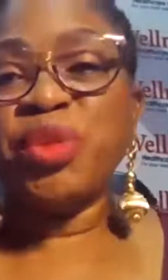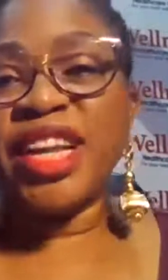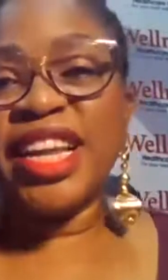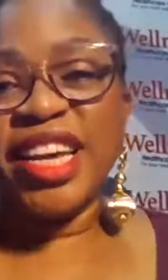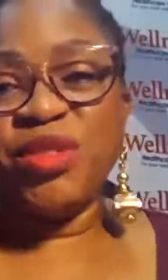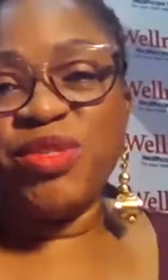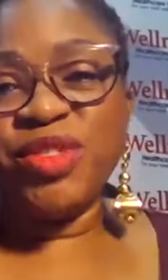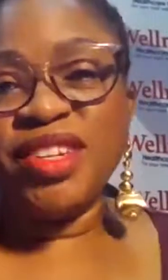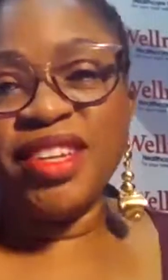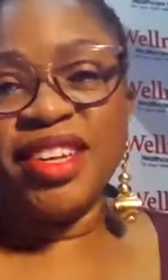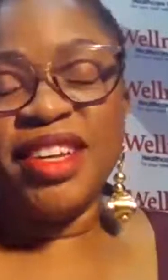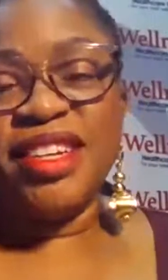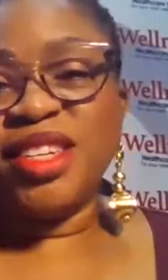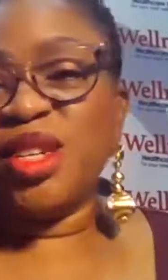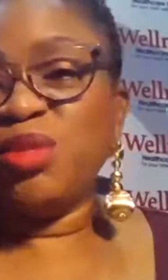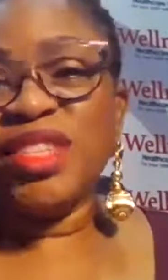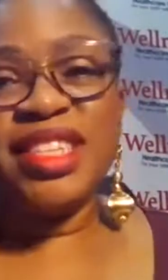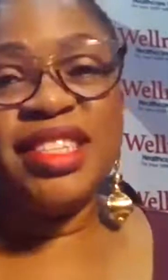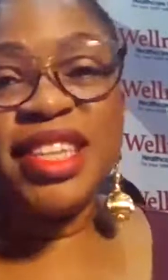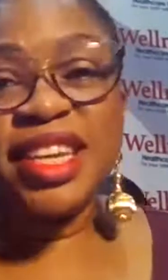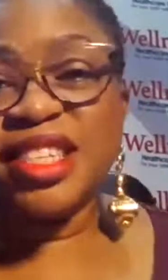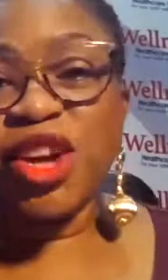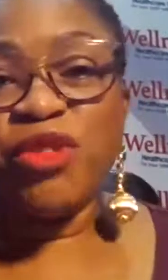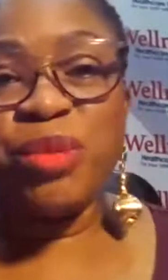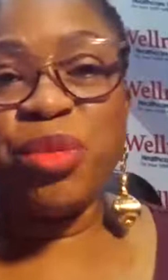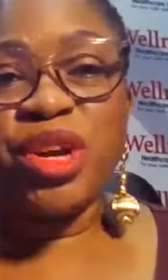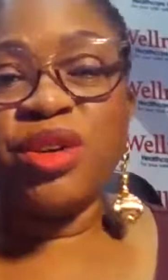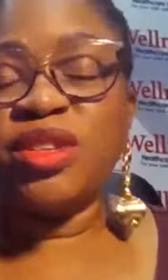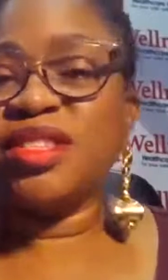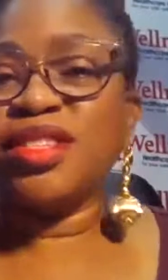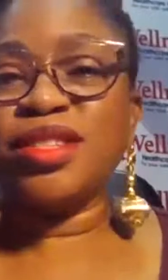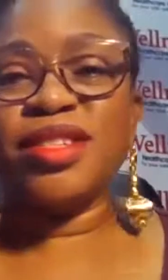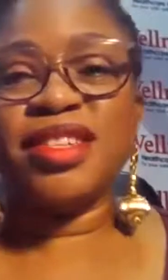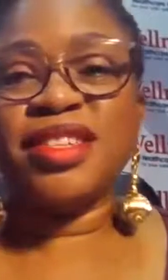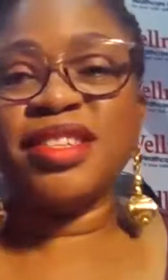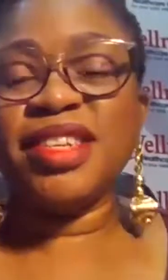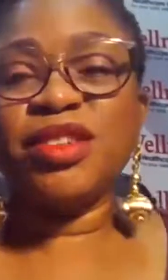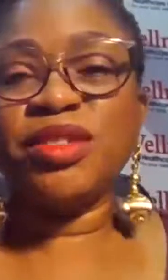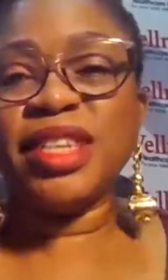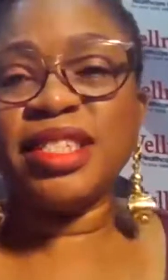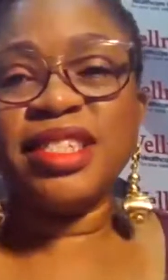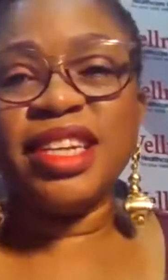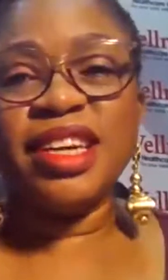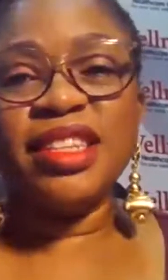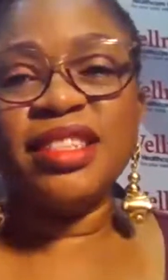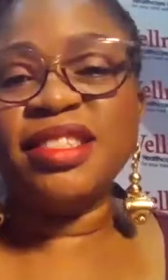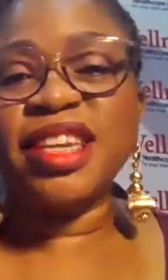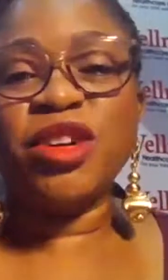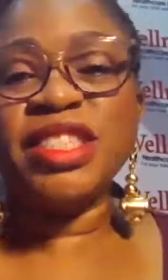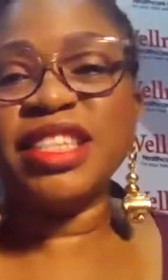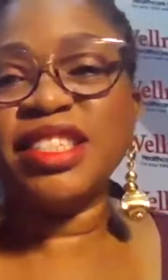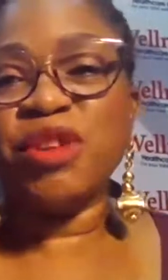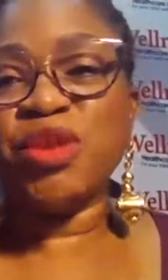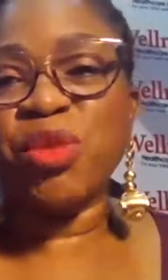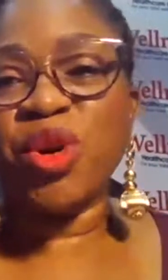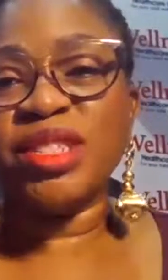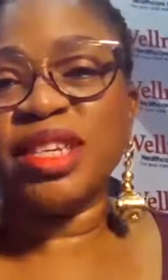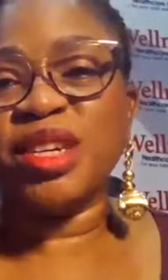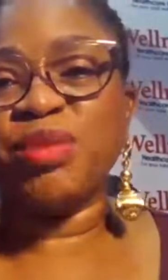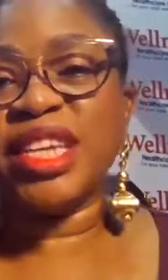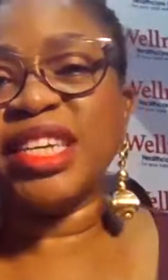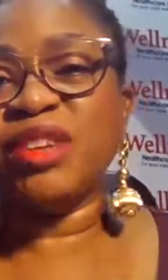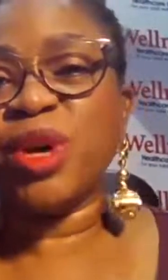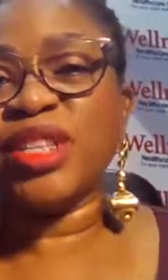What a day to be alive. Today is the 10th day of April, a Saturday, second Saturday of the